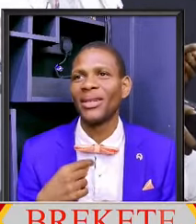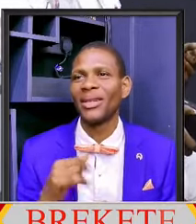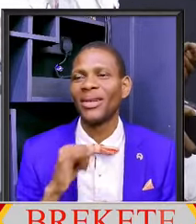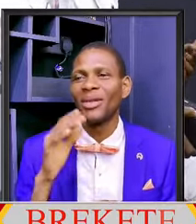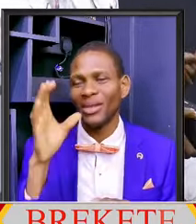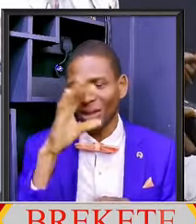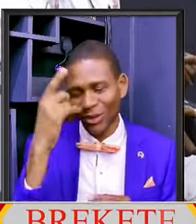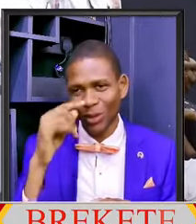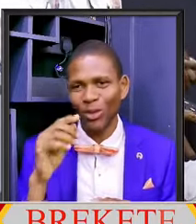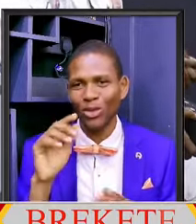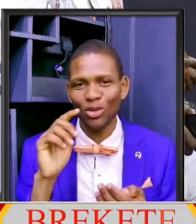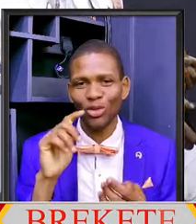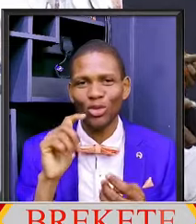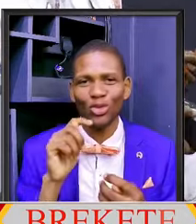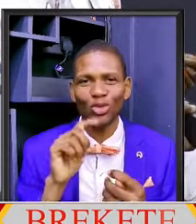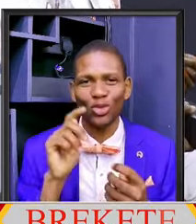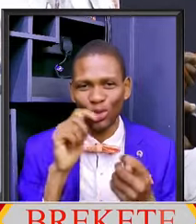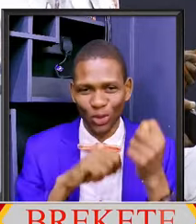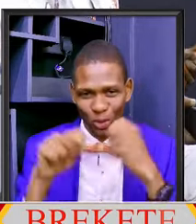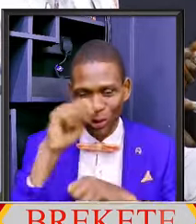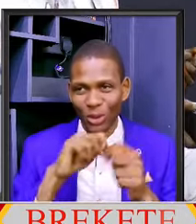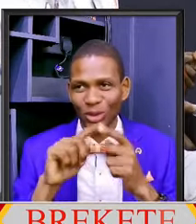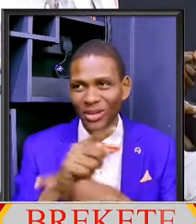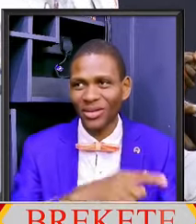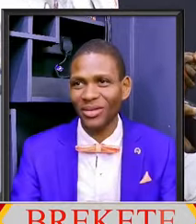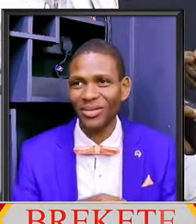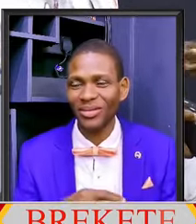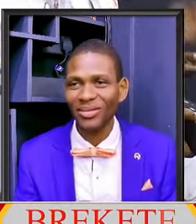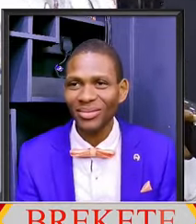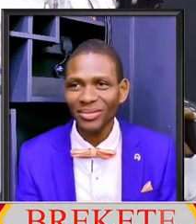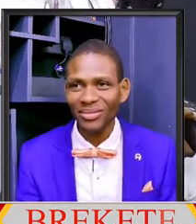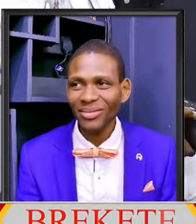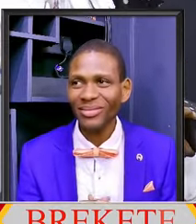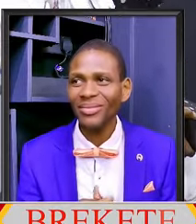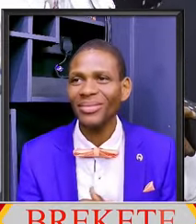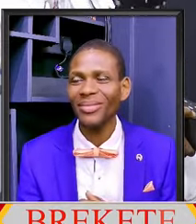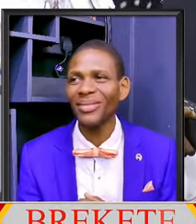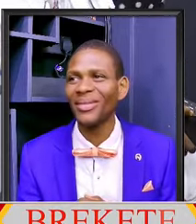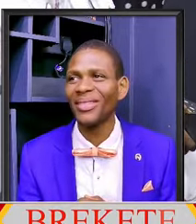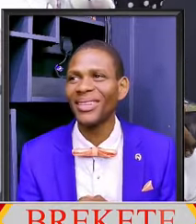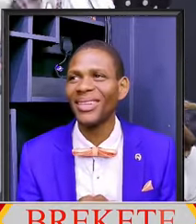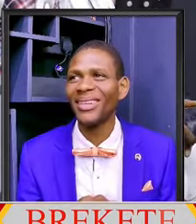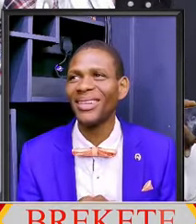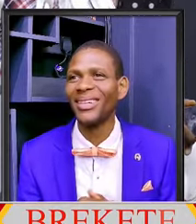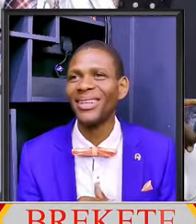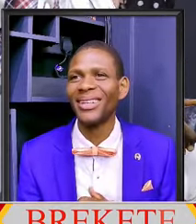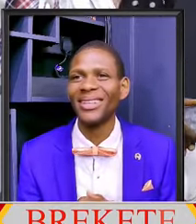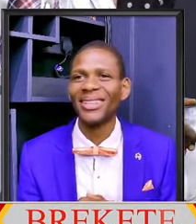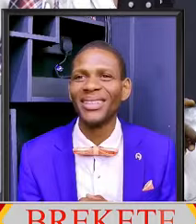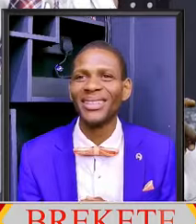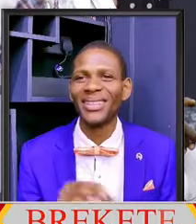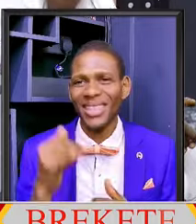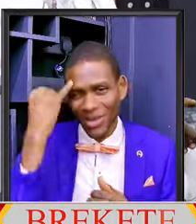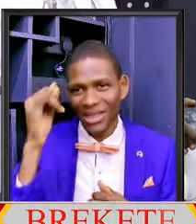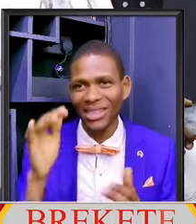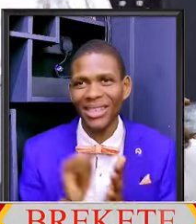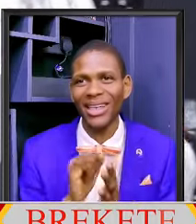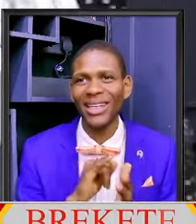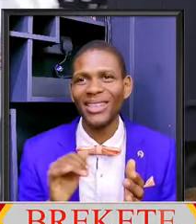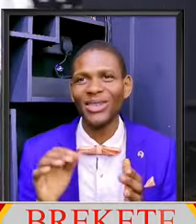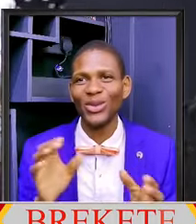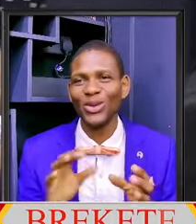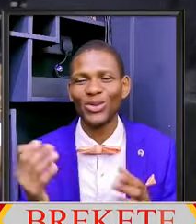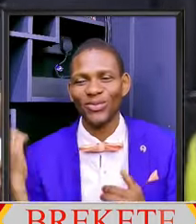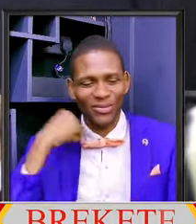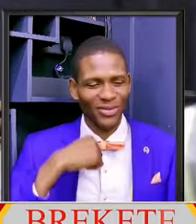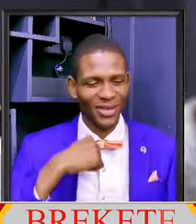for trouble now. God. Imagine say I do agbada. Oh